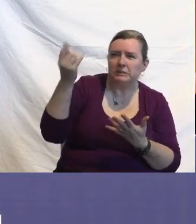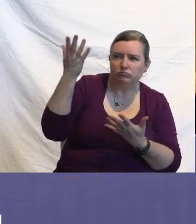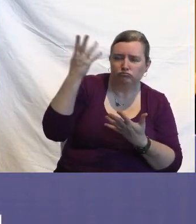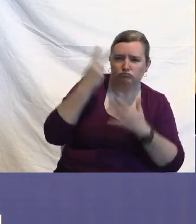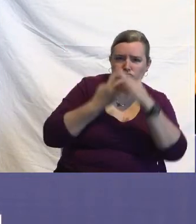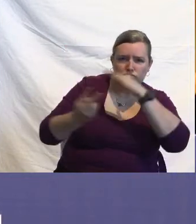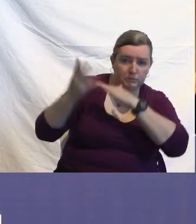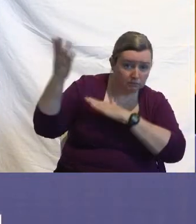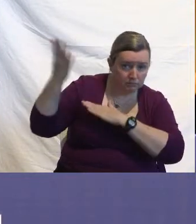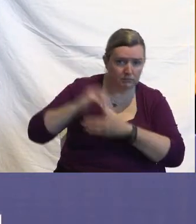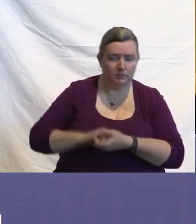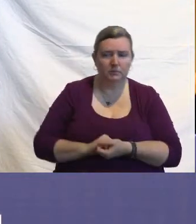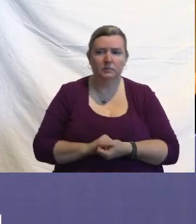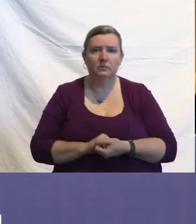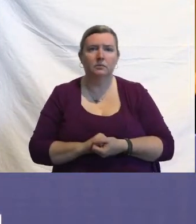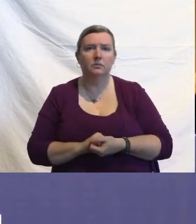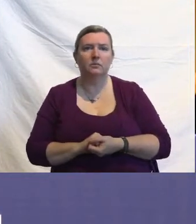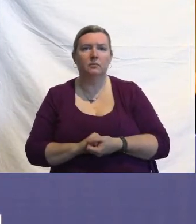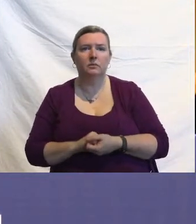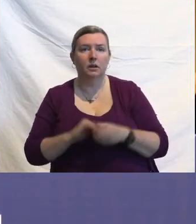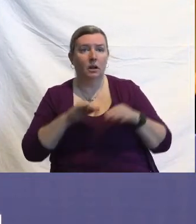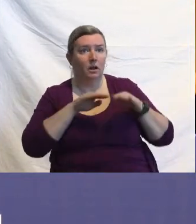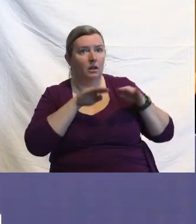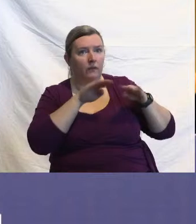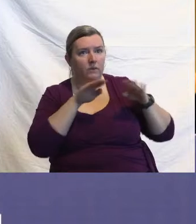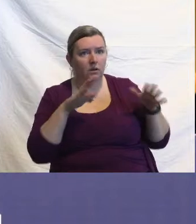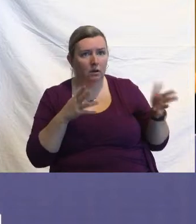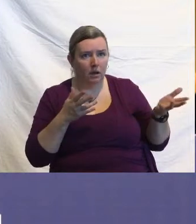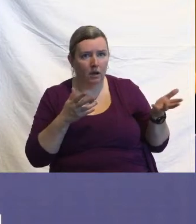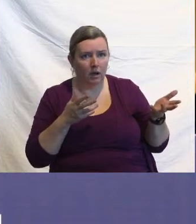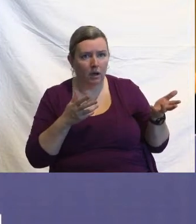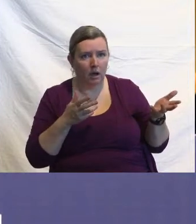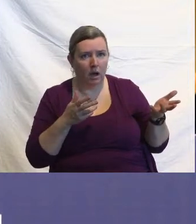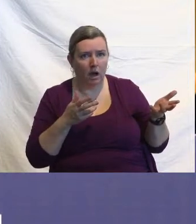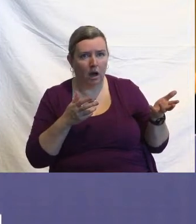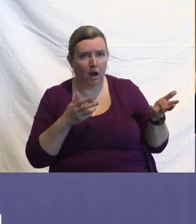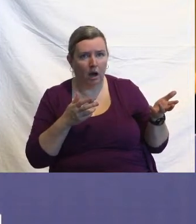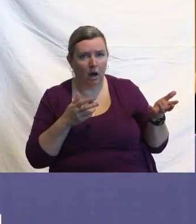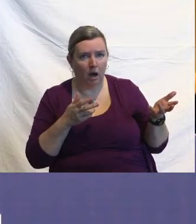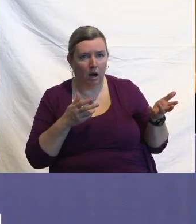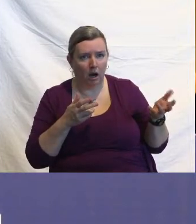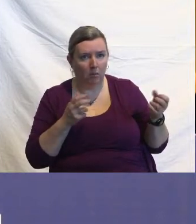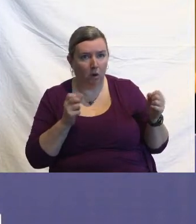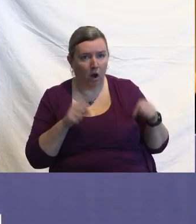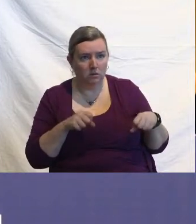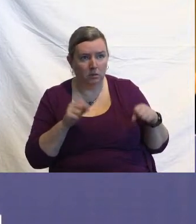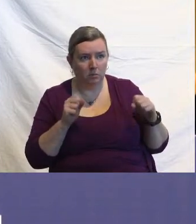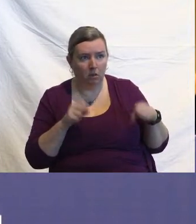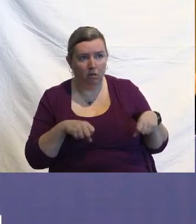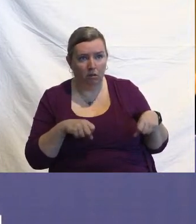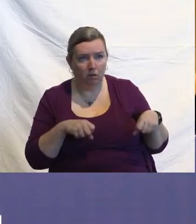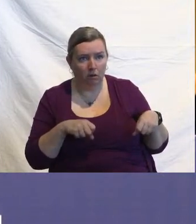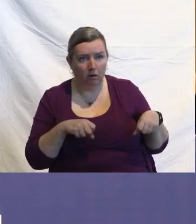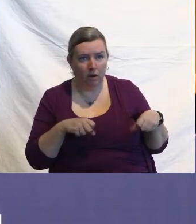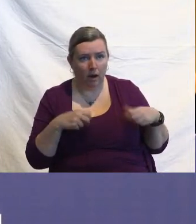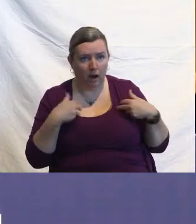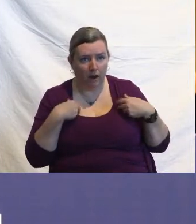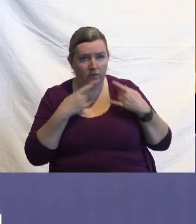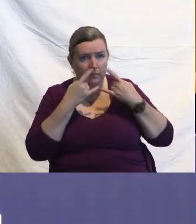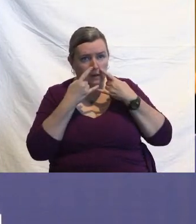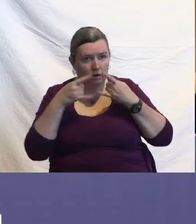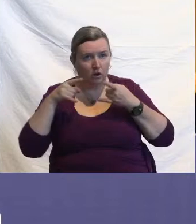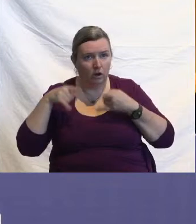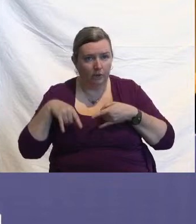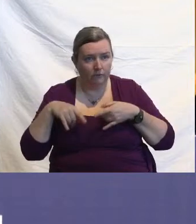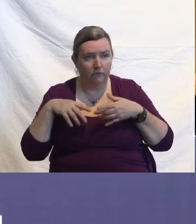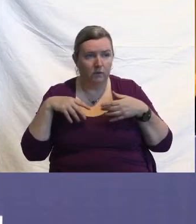involved and at what levels, and whether or it's really possible or impossible at this point to say what